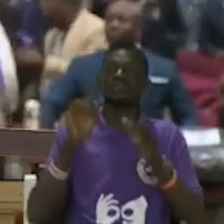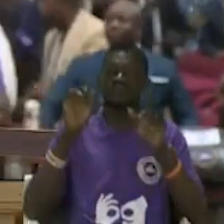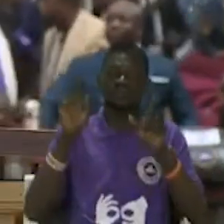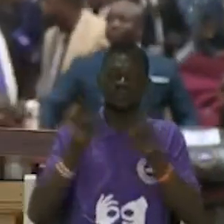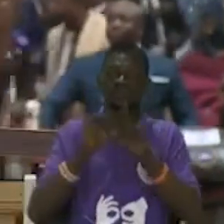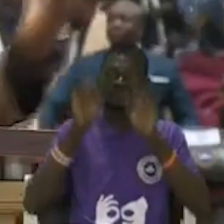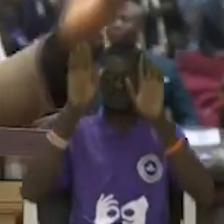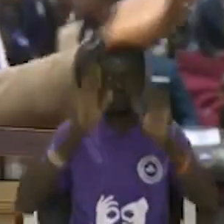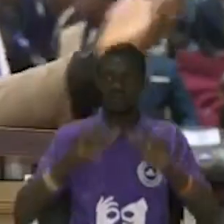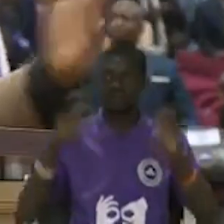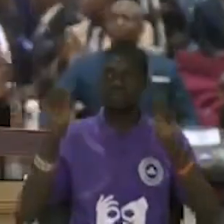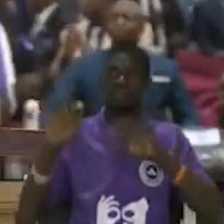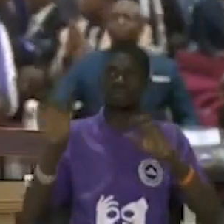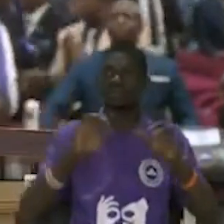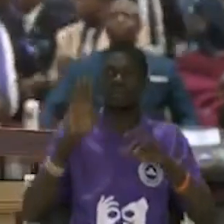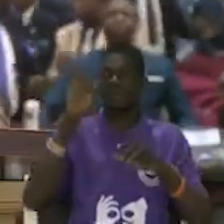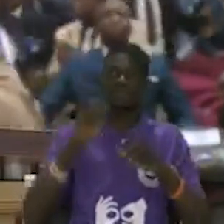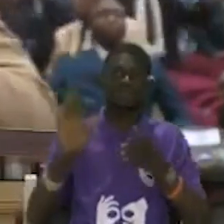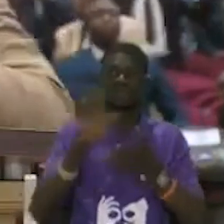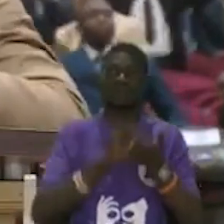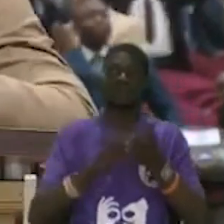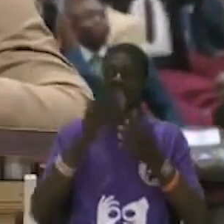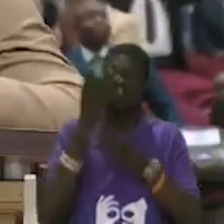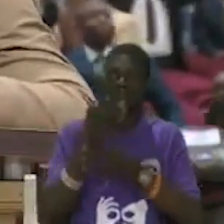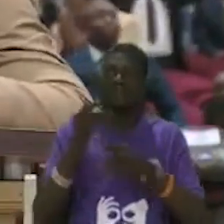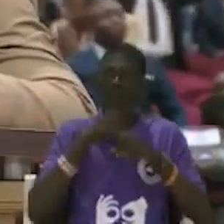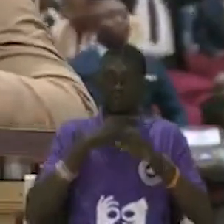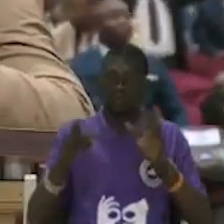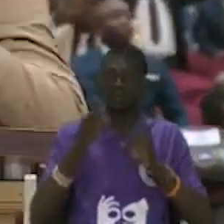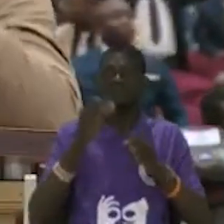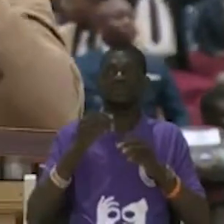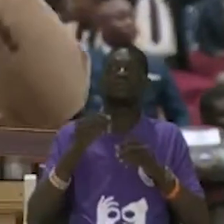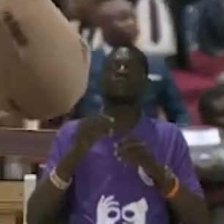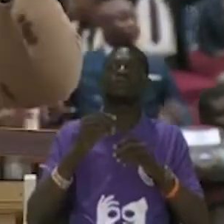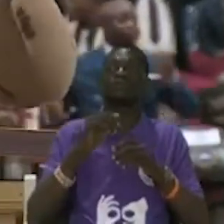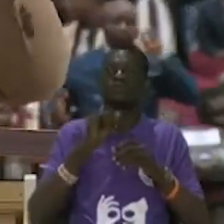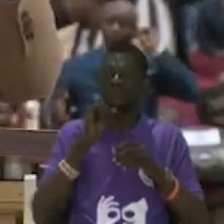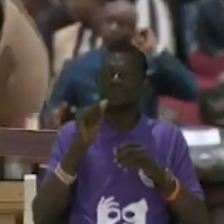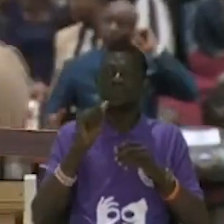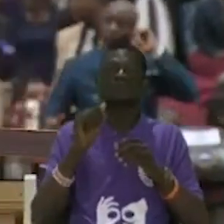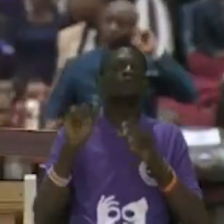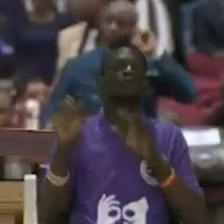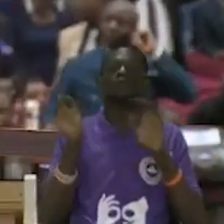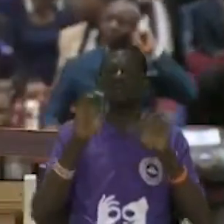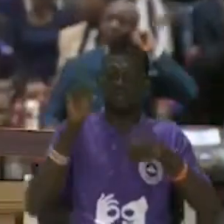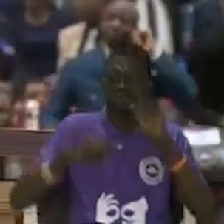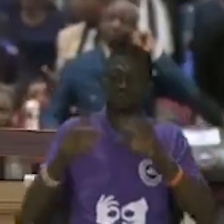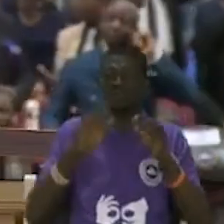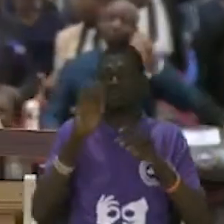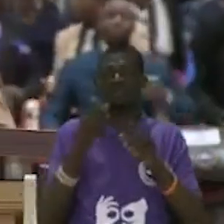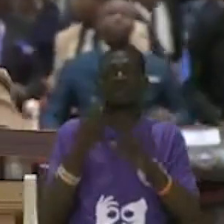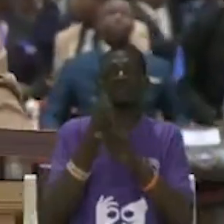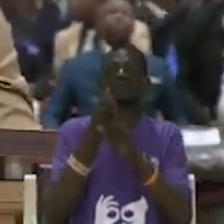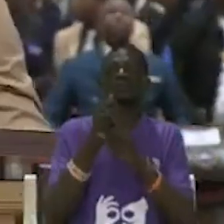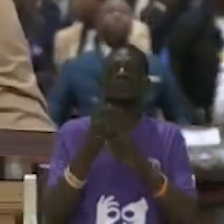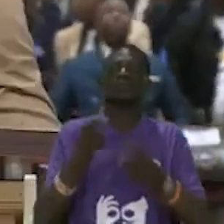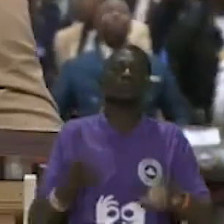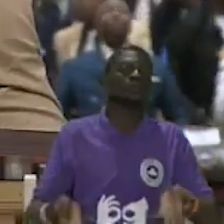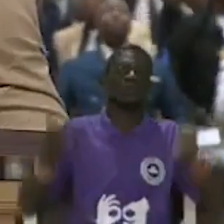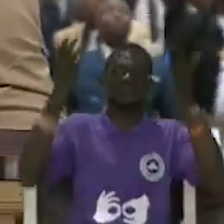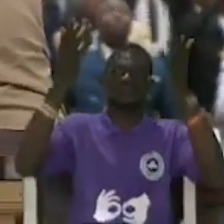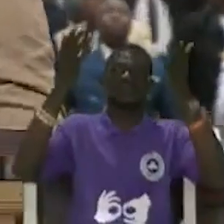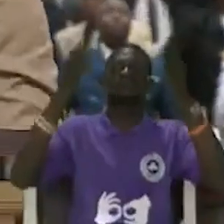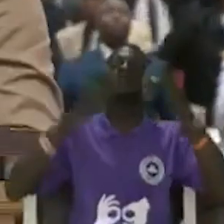miracles can be done by their own hands. But if not one of them can be done by your own hands, come on, lift up